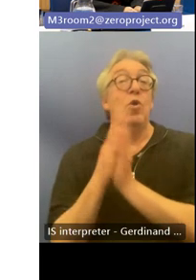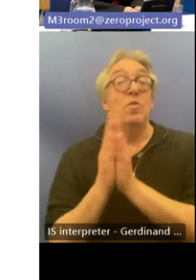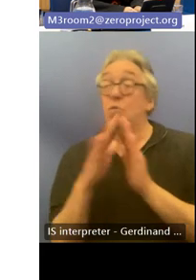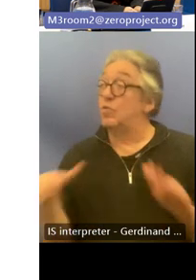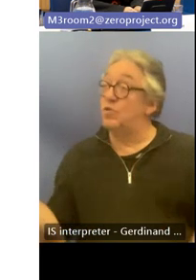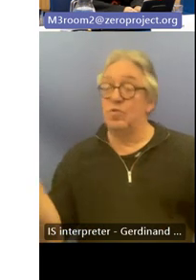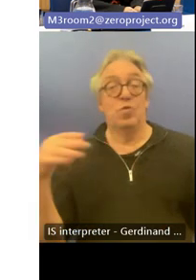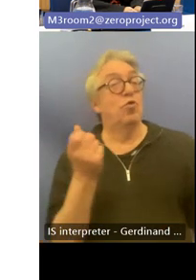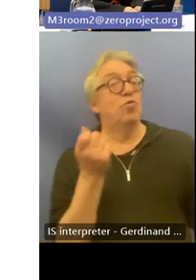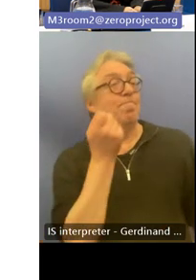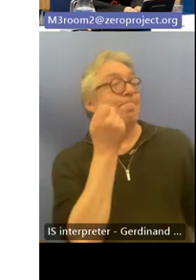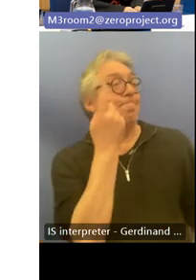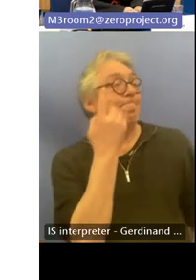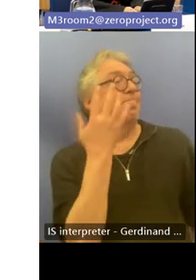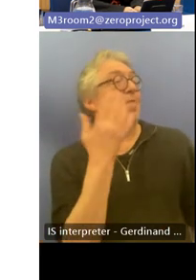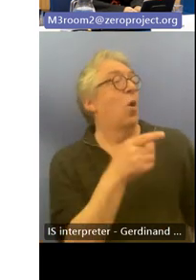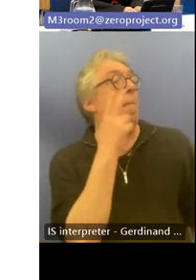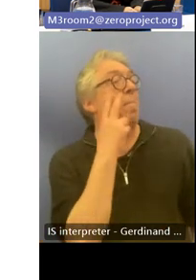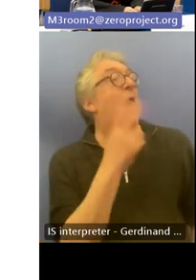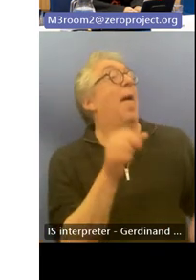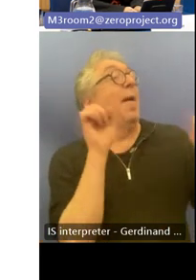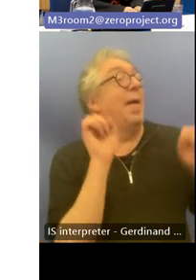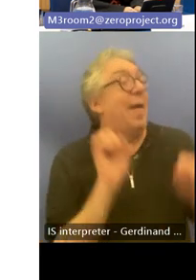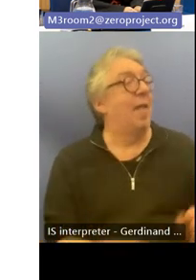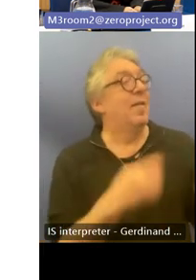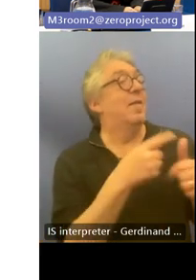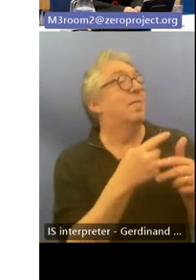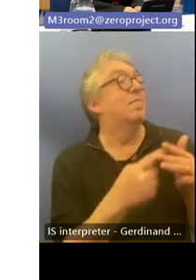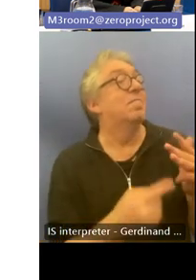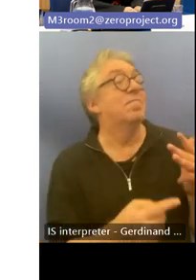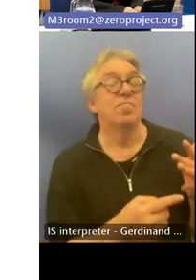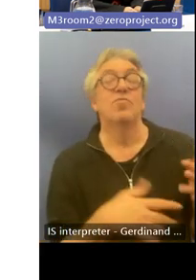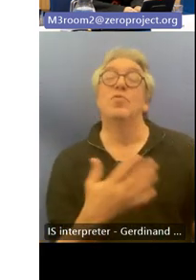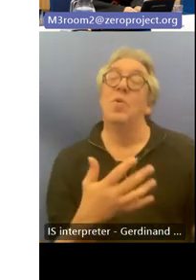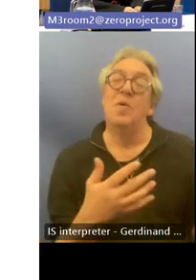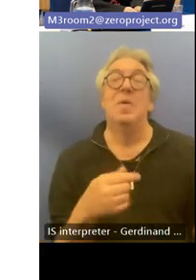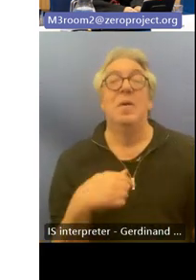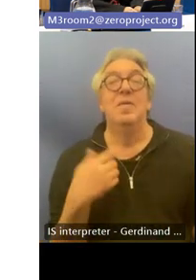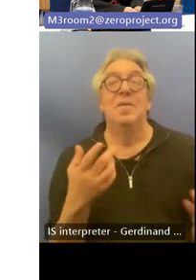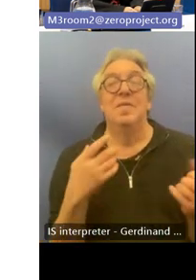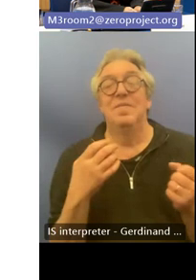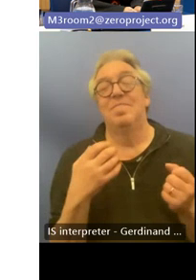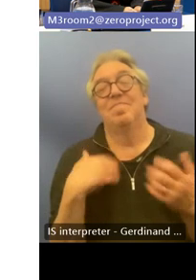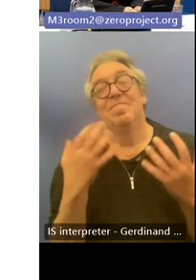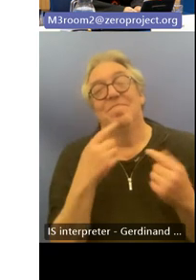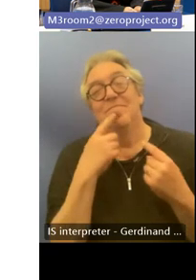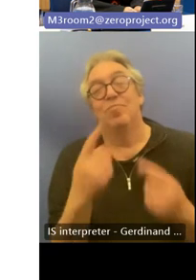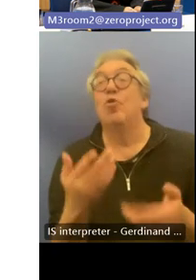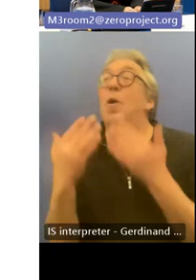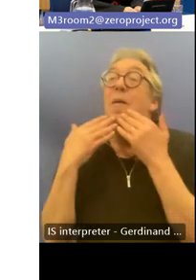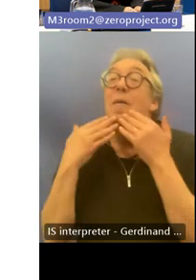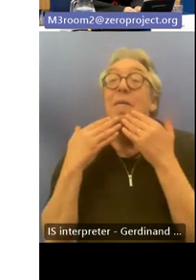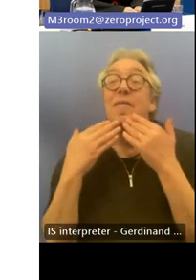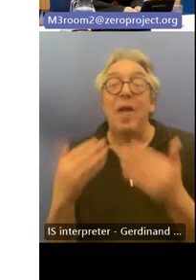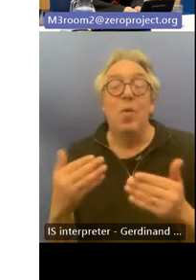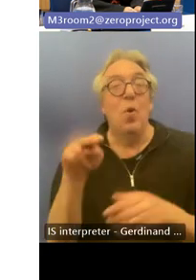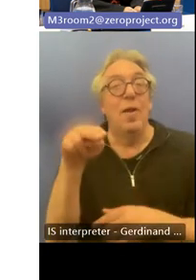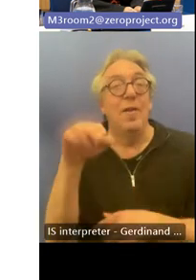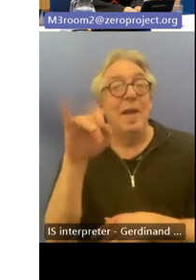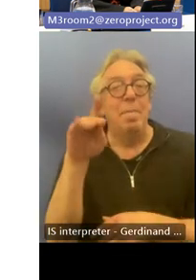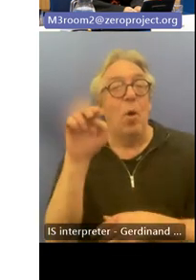impaired persons. Here, I would like to express our thankfulness to Nippon Foundation for